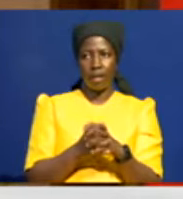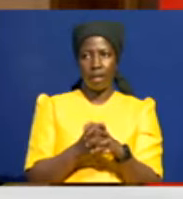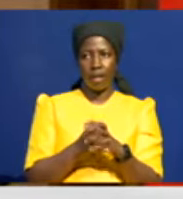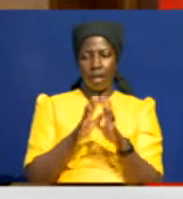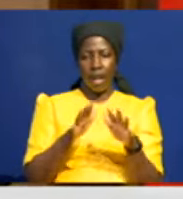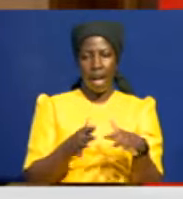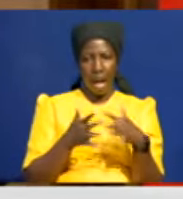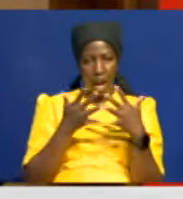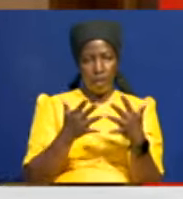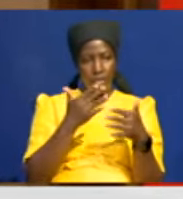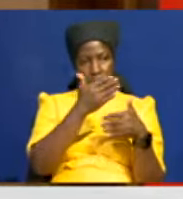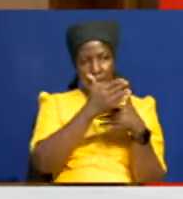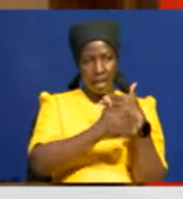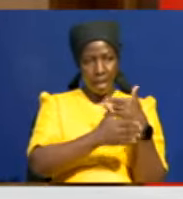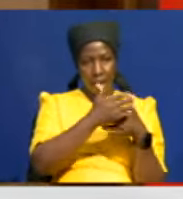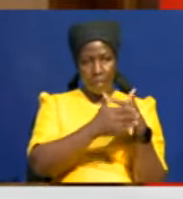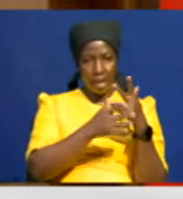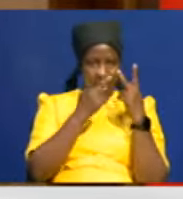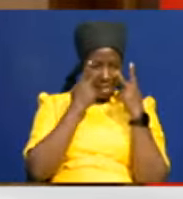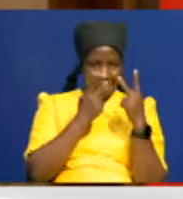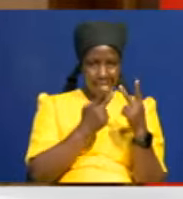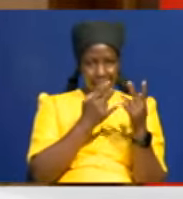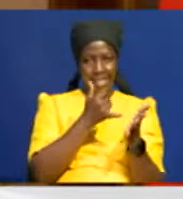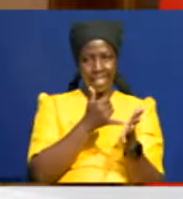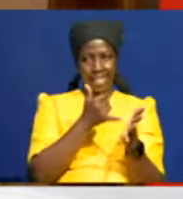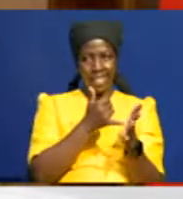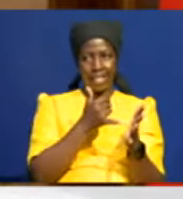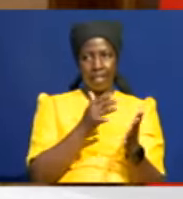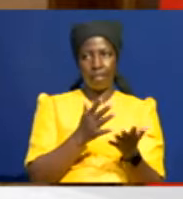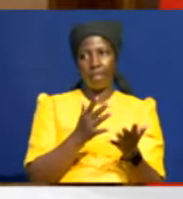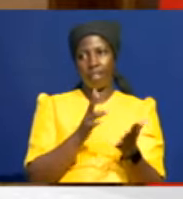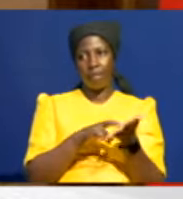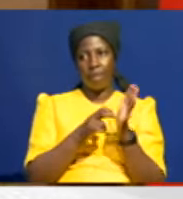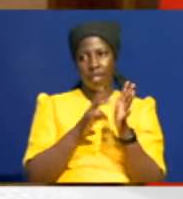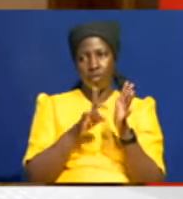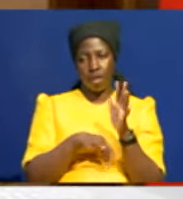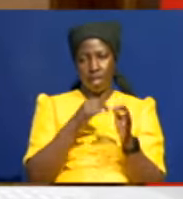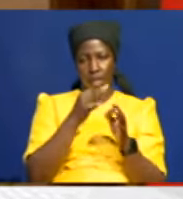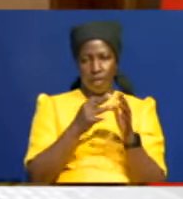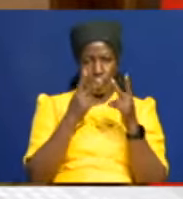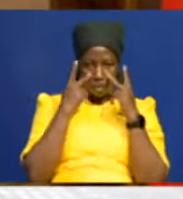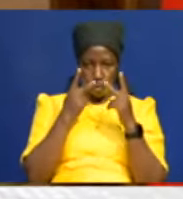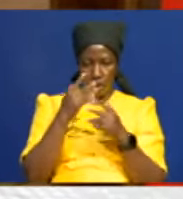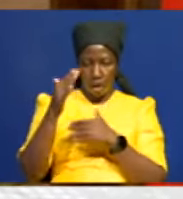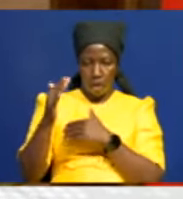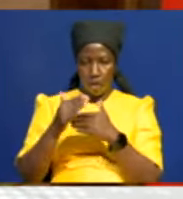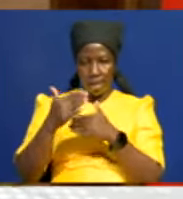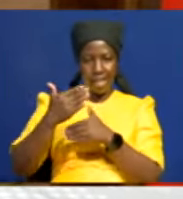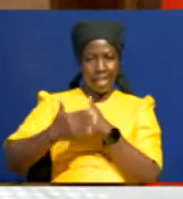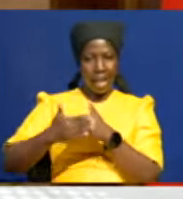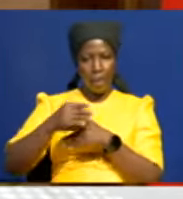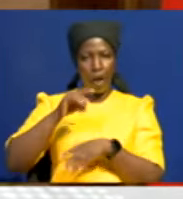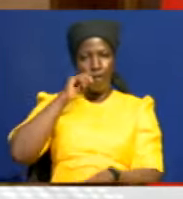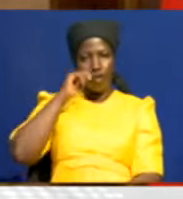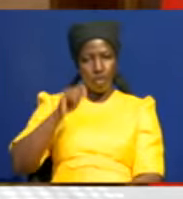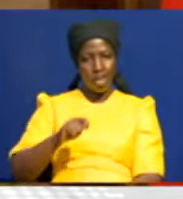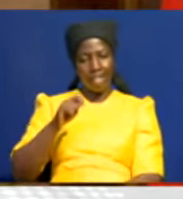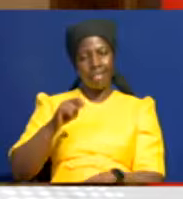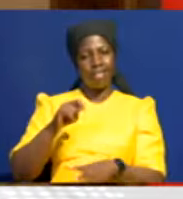how the neighbors are seeing it. In other words, if we look at the closest neighborhood of Ukraine, what the picture